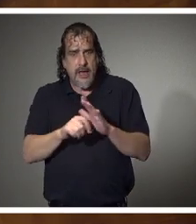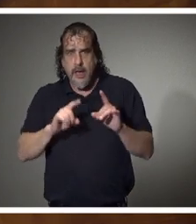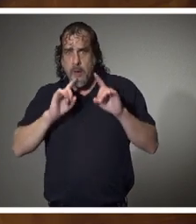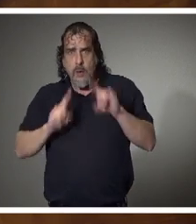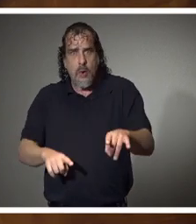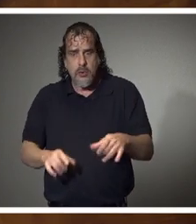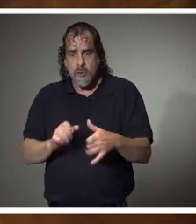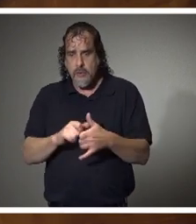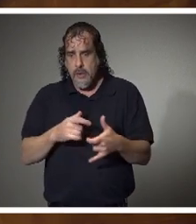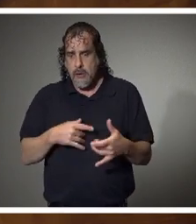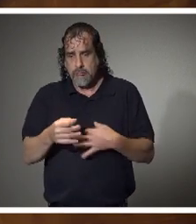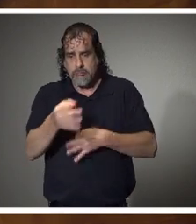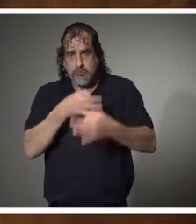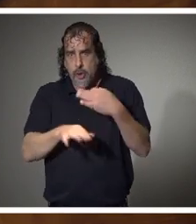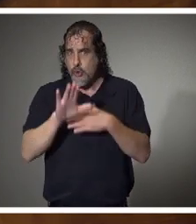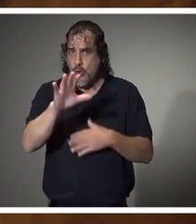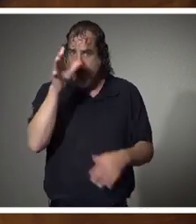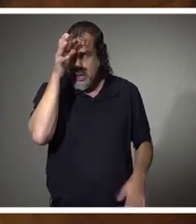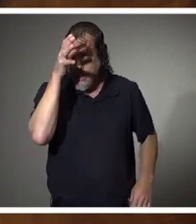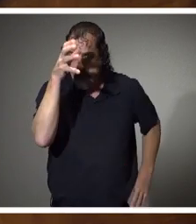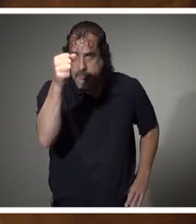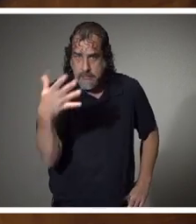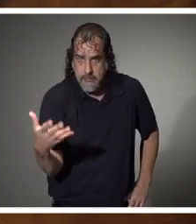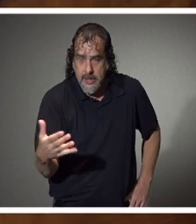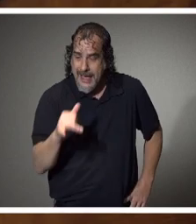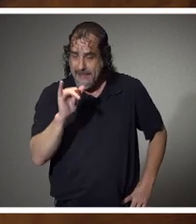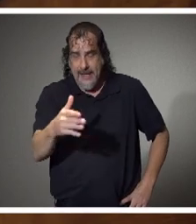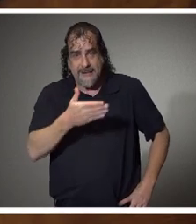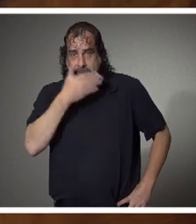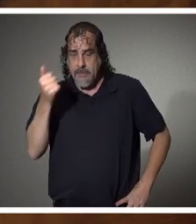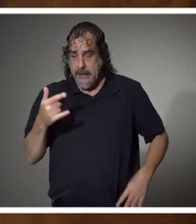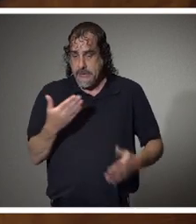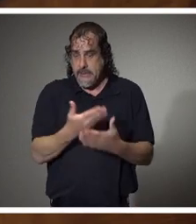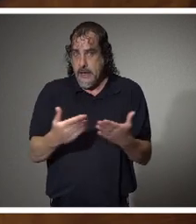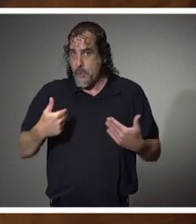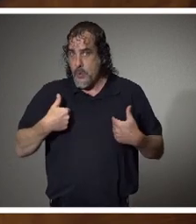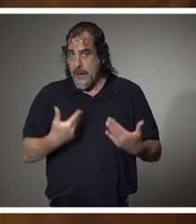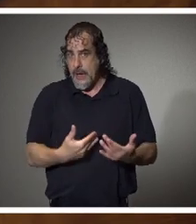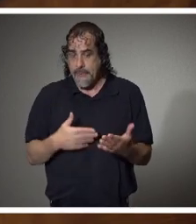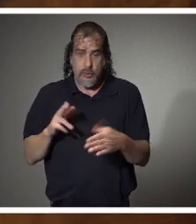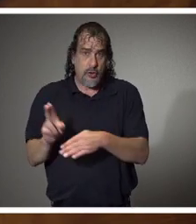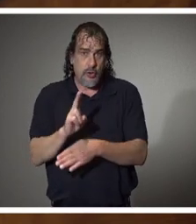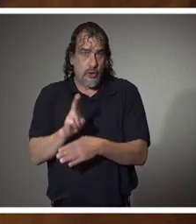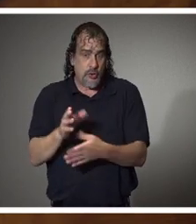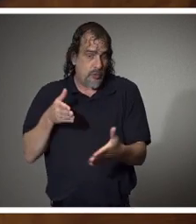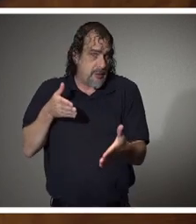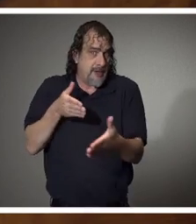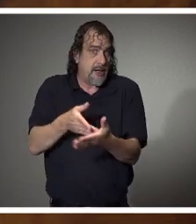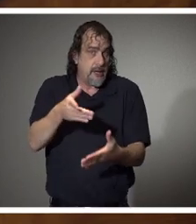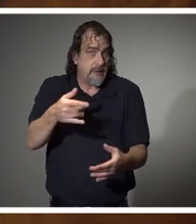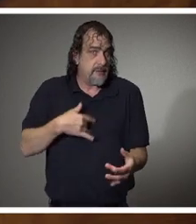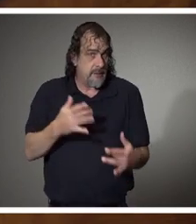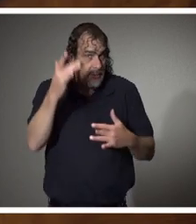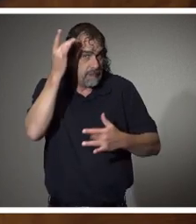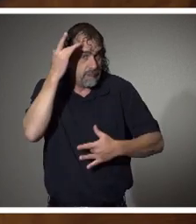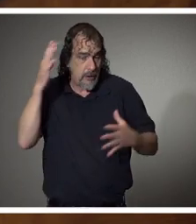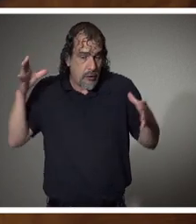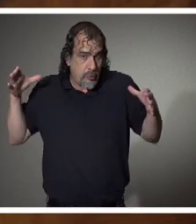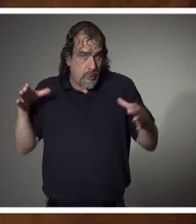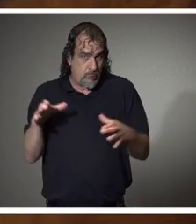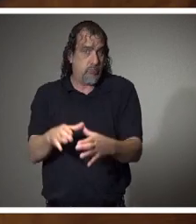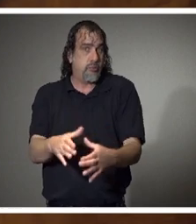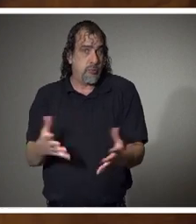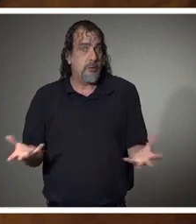your common sense. That is the best tool we have in Mississippi to continue to curtail the growth of